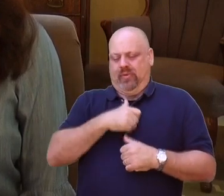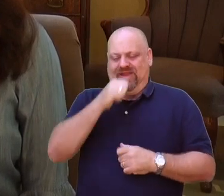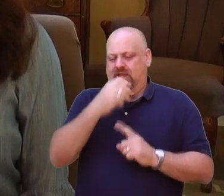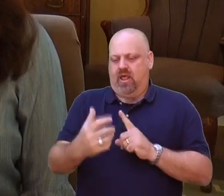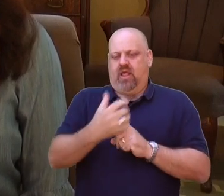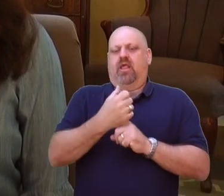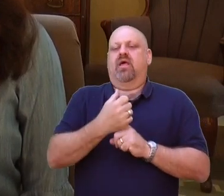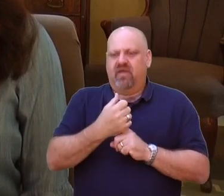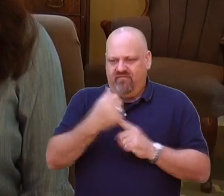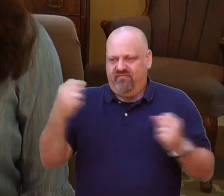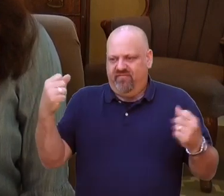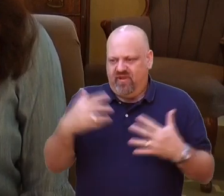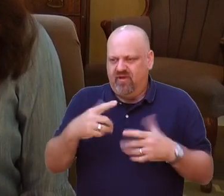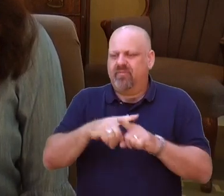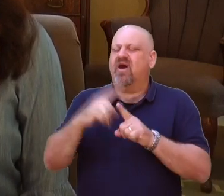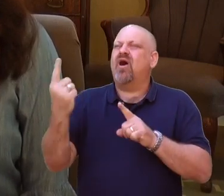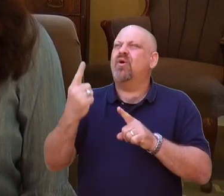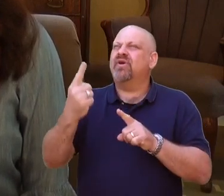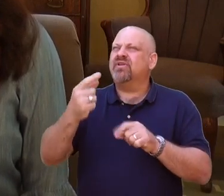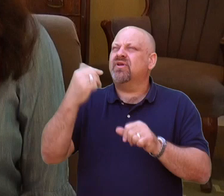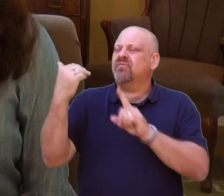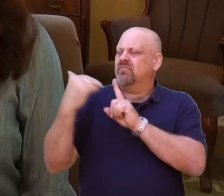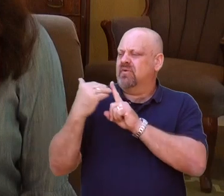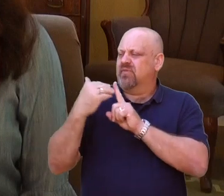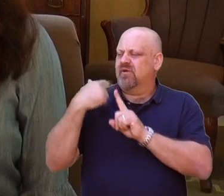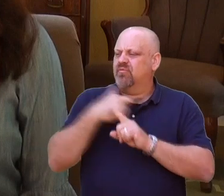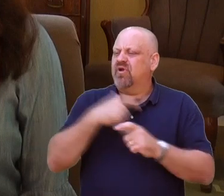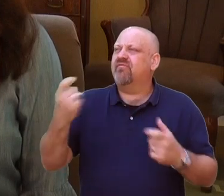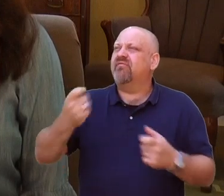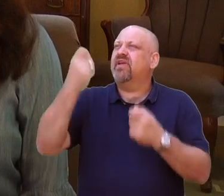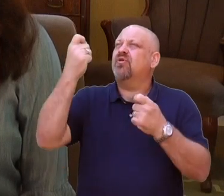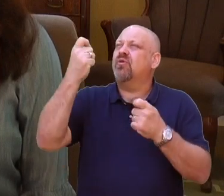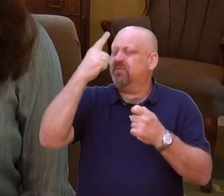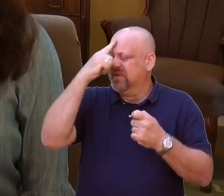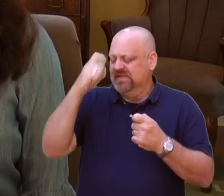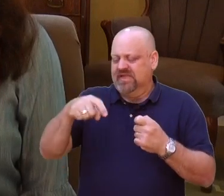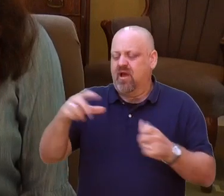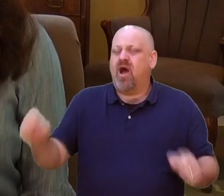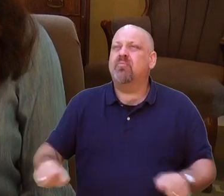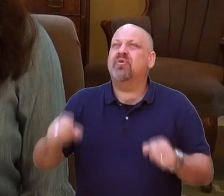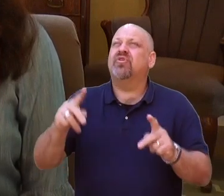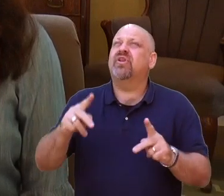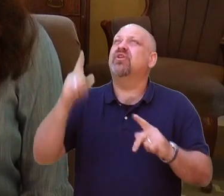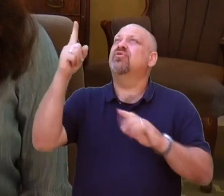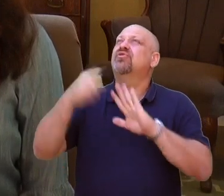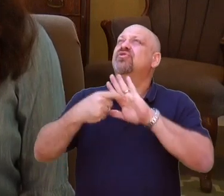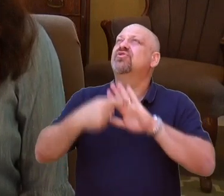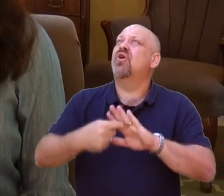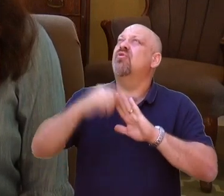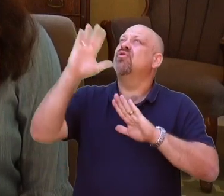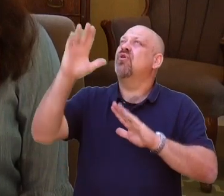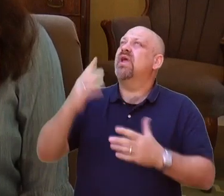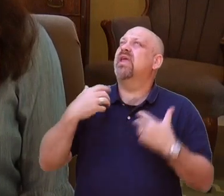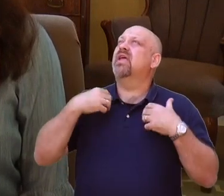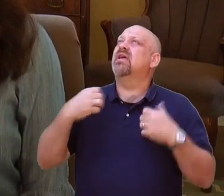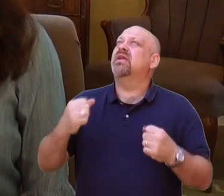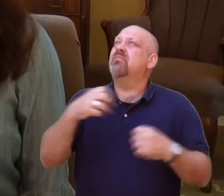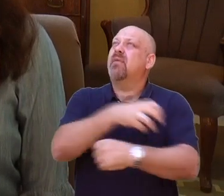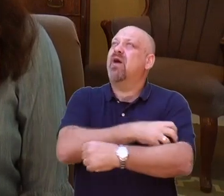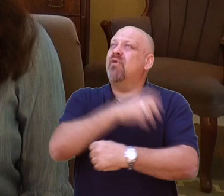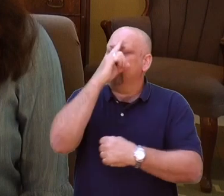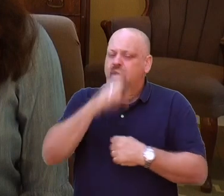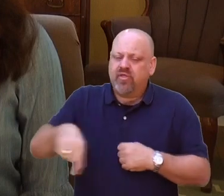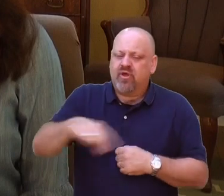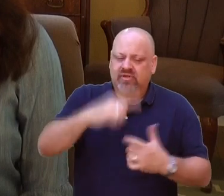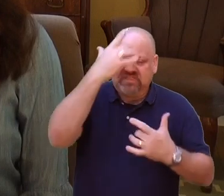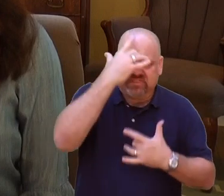good news while many are living in fear. Father, may we not be taken captive by fear, but may we always be reminded that we are